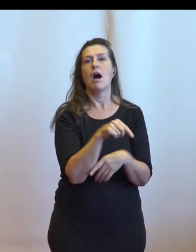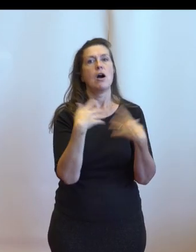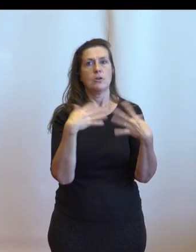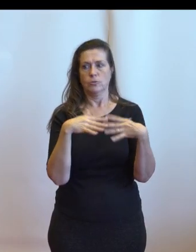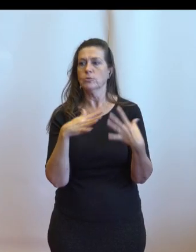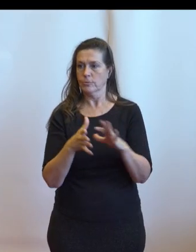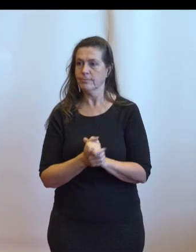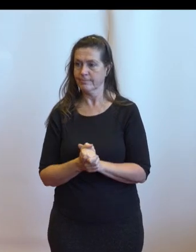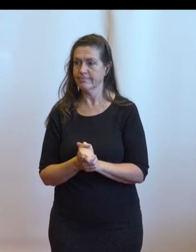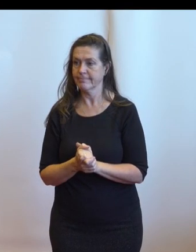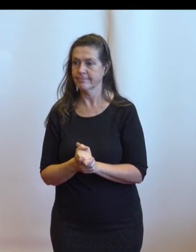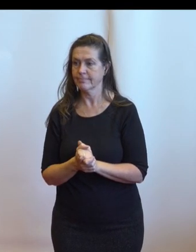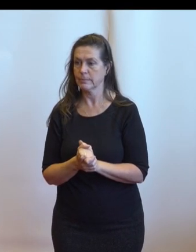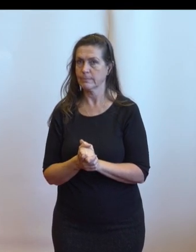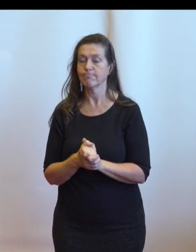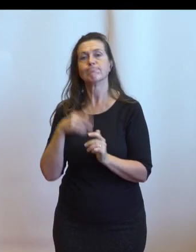most of our innovative